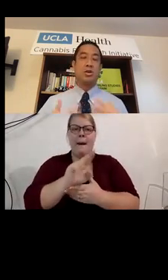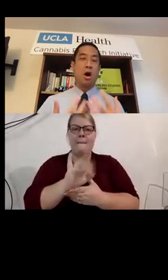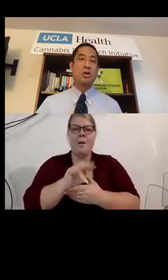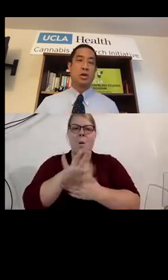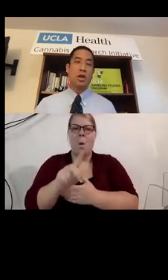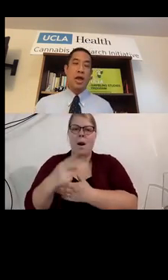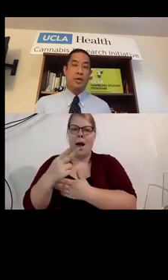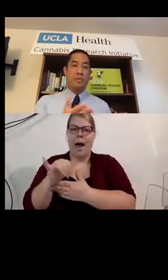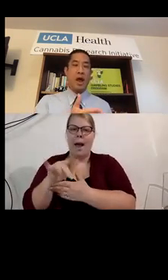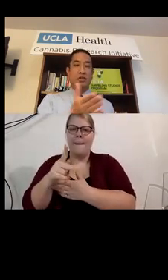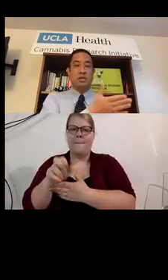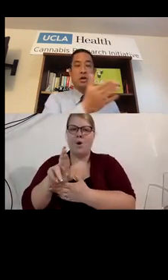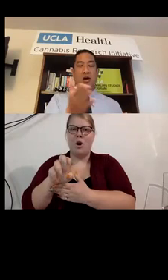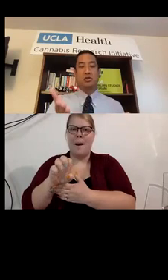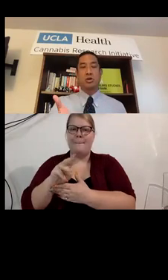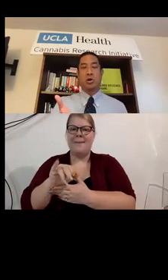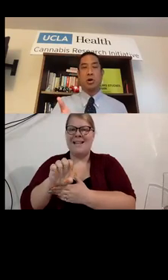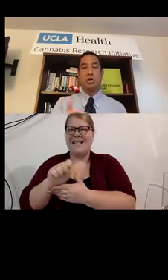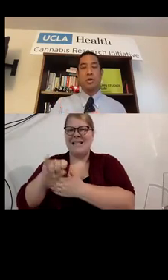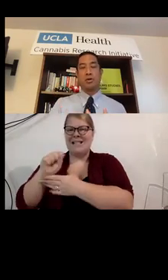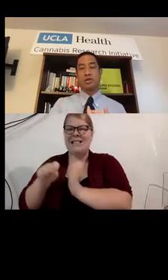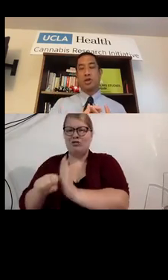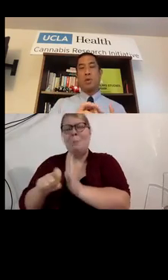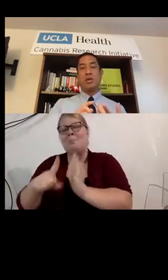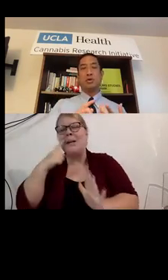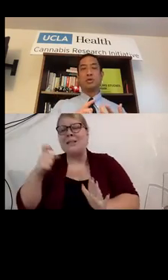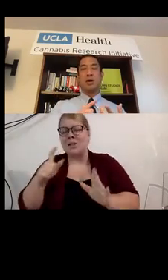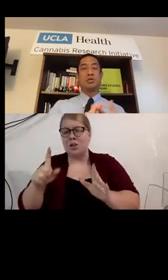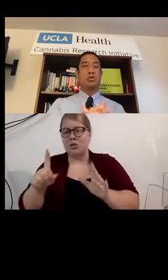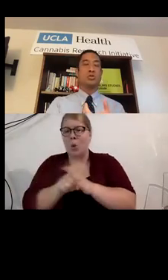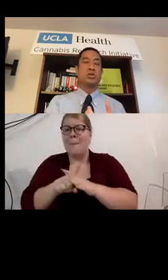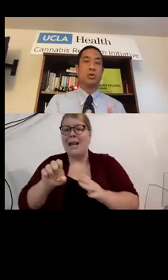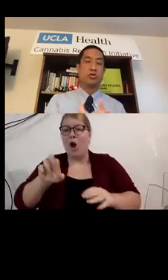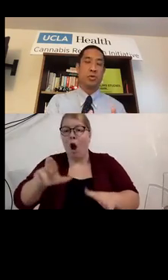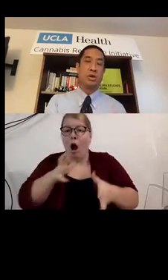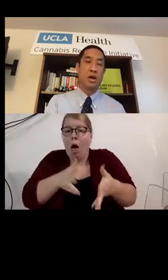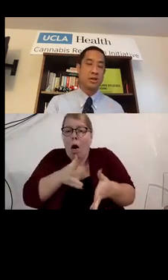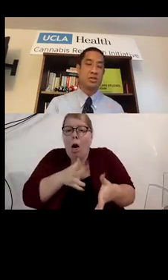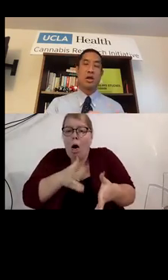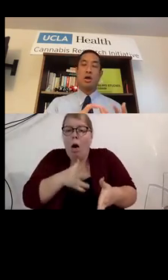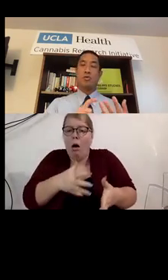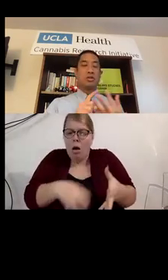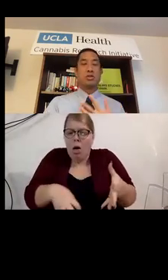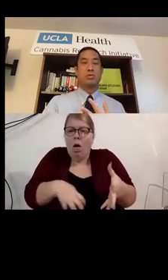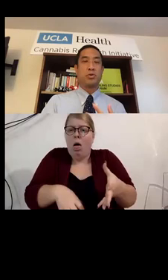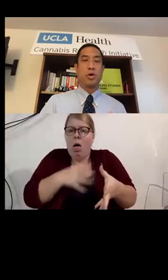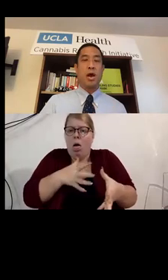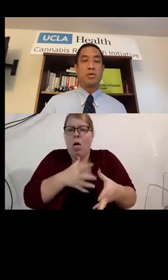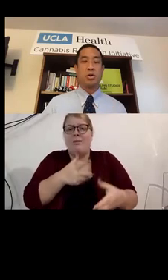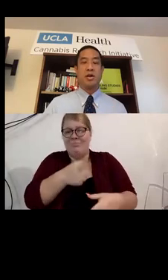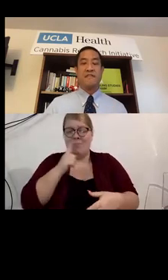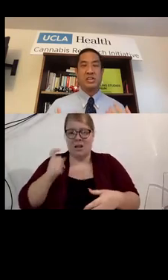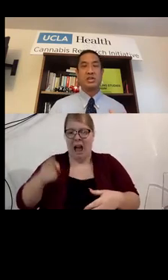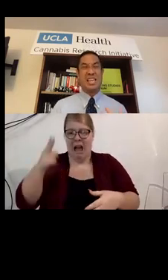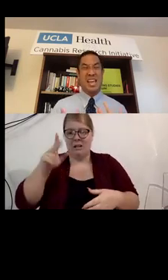vomiting and nausea. And I would imagine this could also occur whether they show up into substance use disorder treatment clinics, residential programs,